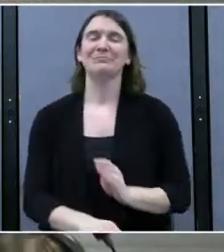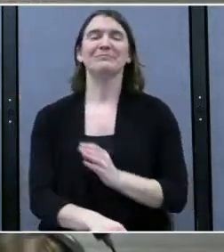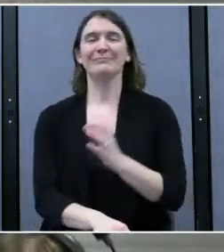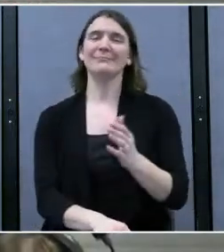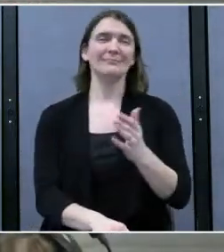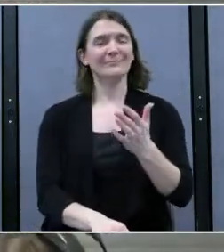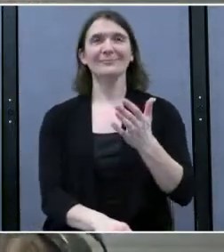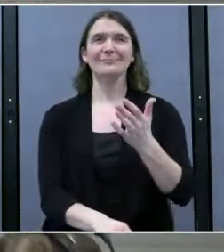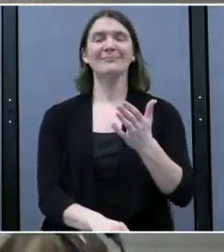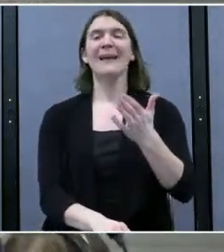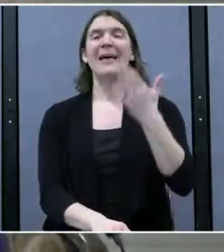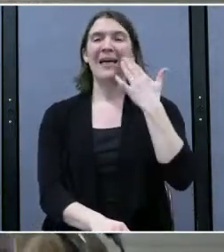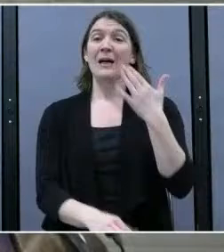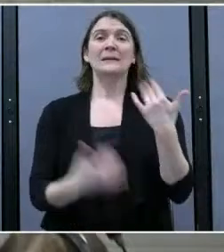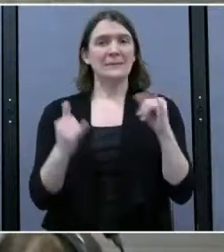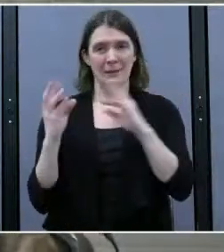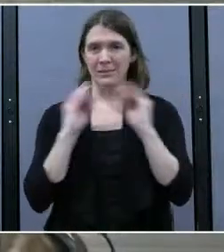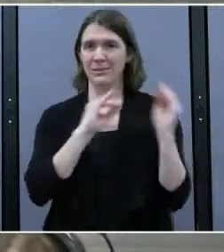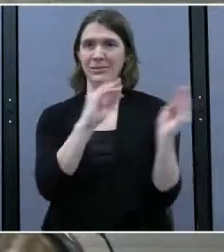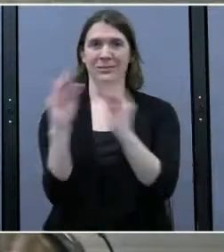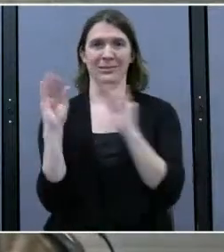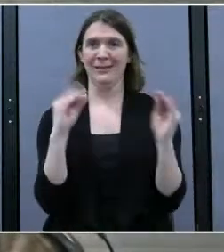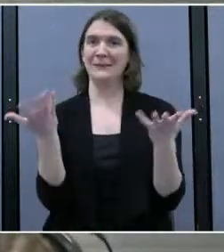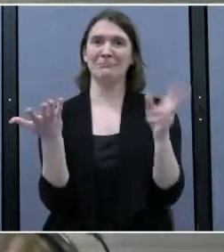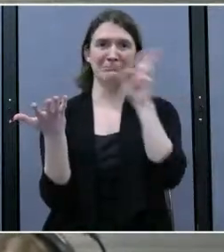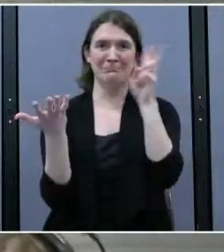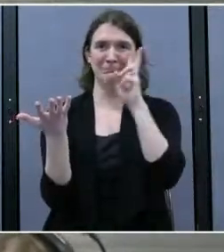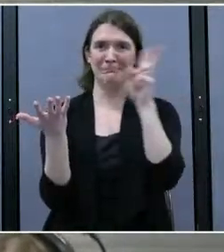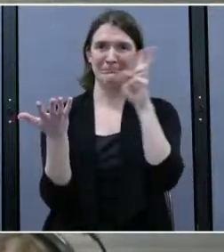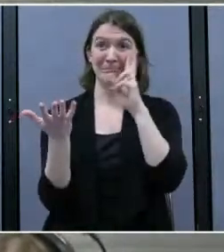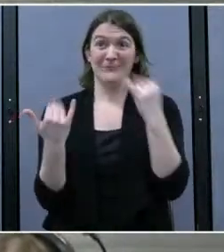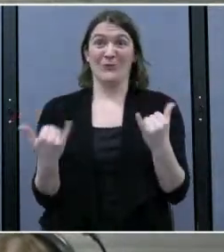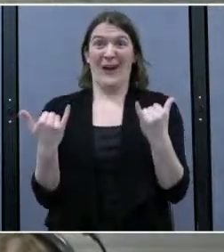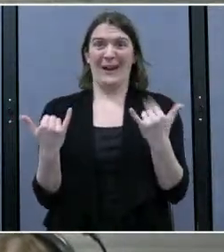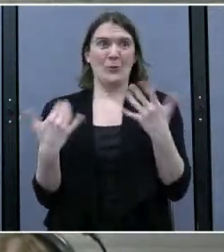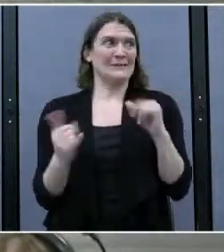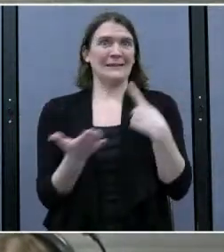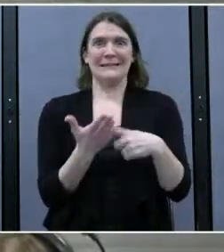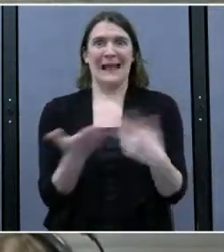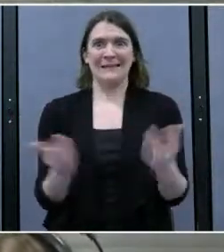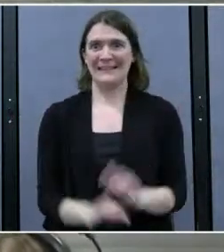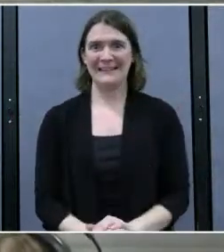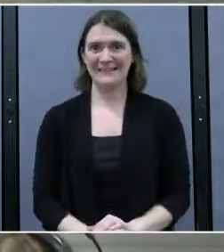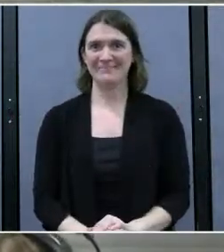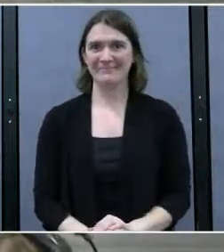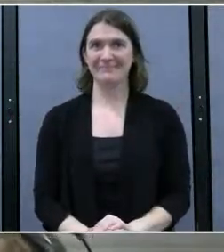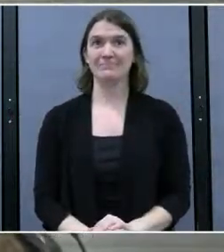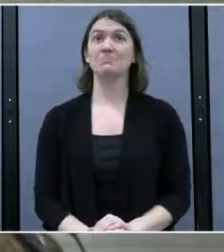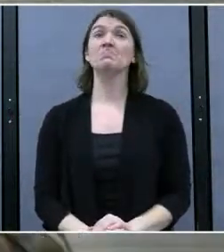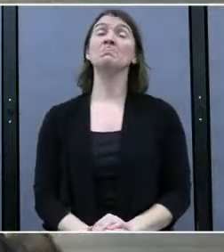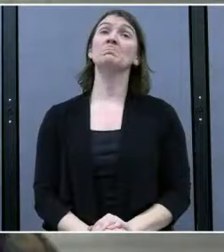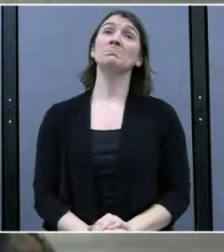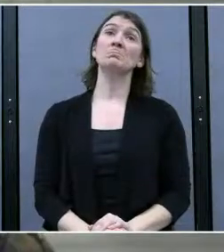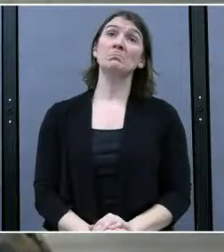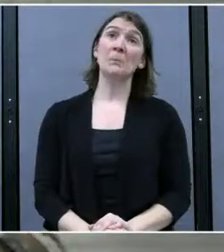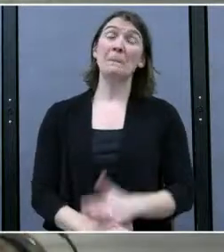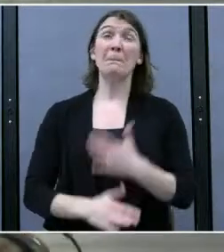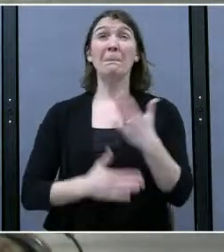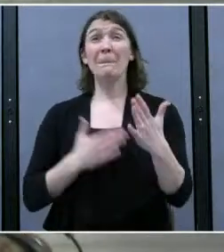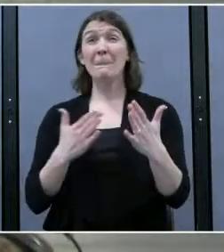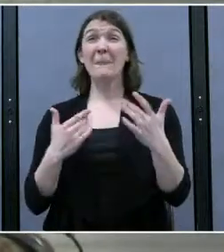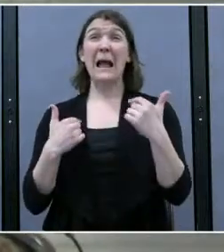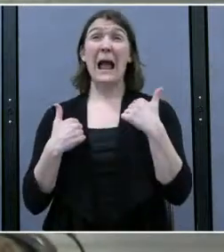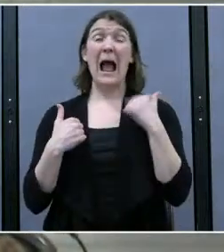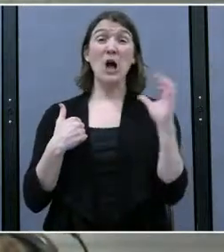That is the subject of work that is happening very presently, and probably I would